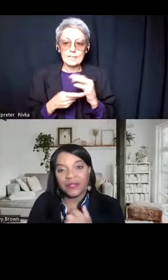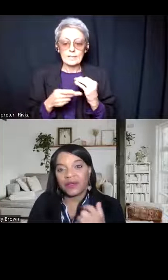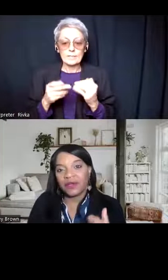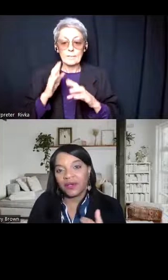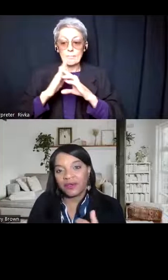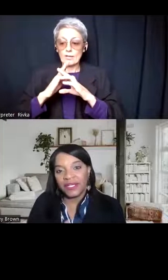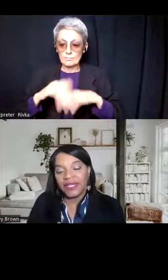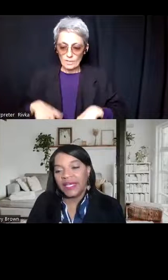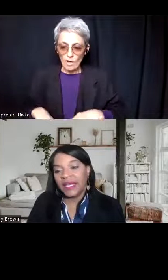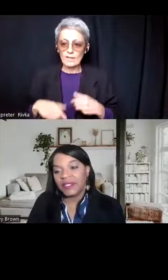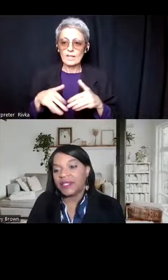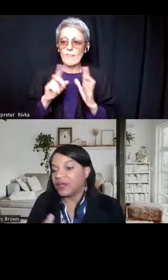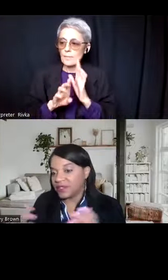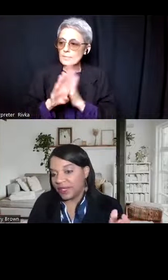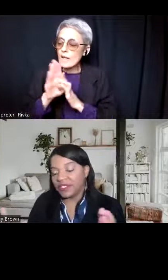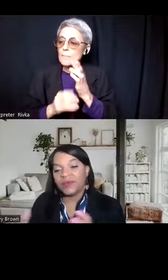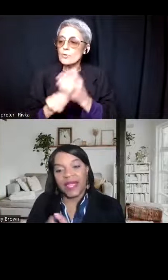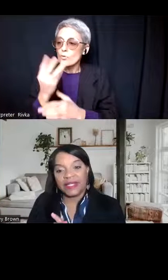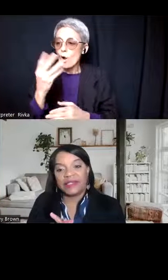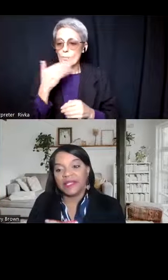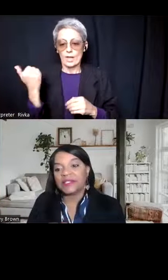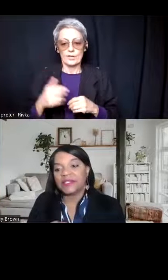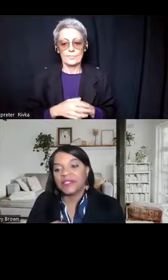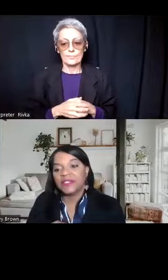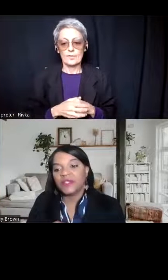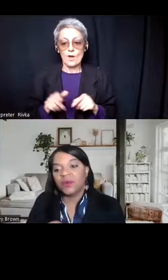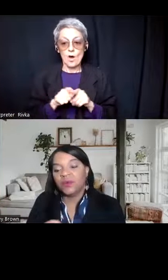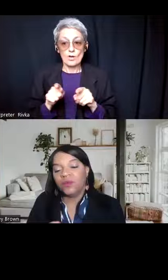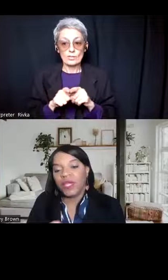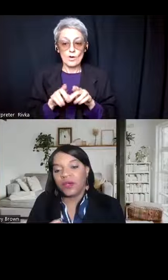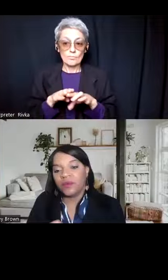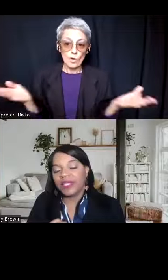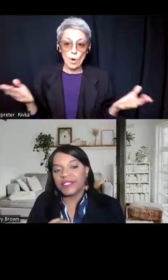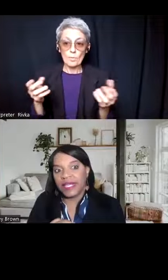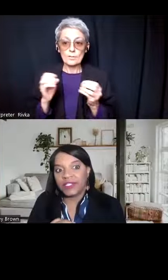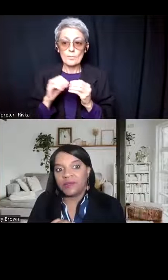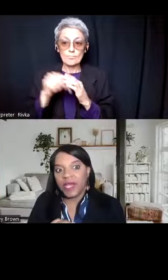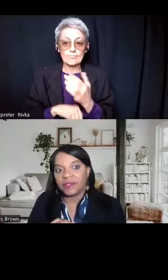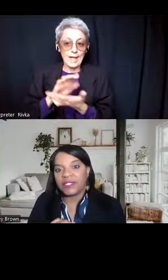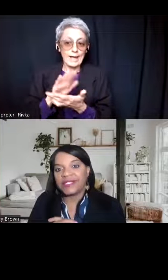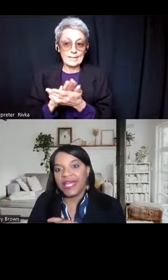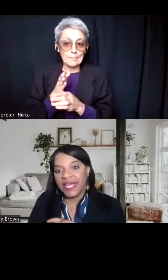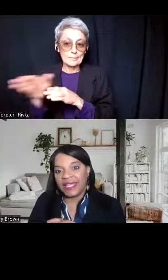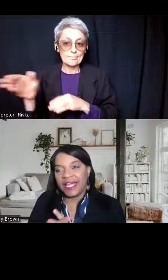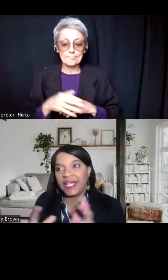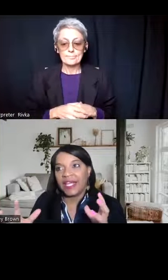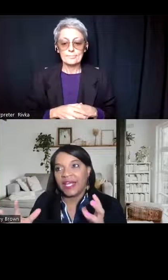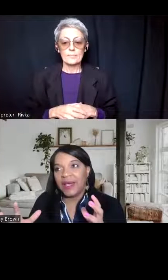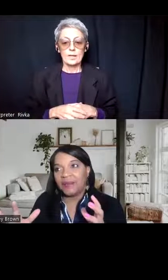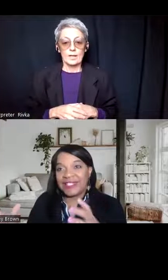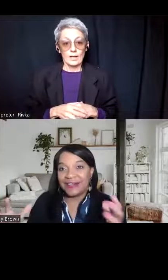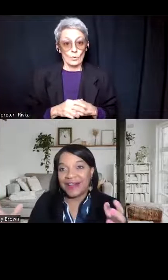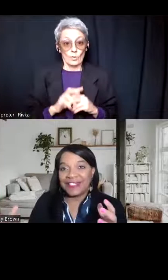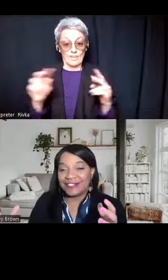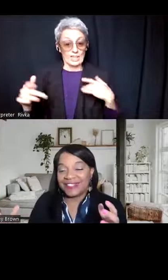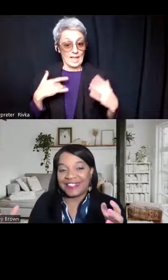development, to their growth, also, and to academics. So we are really excited to be able to say that